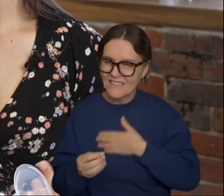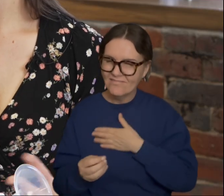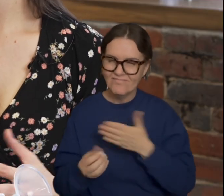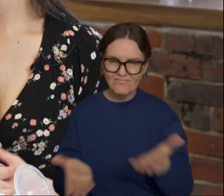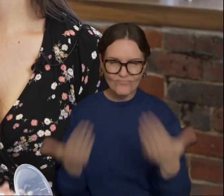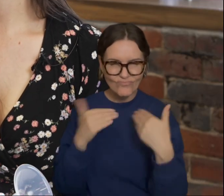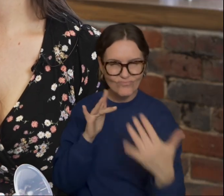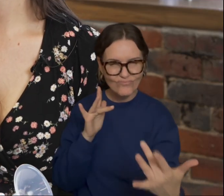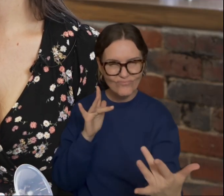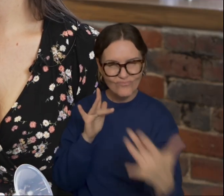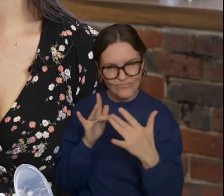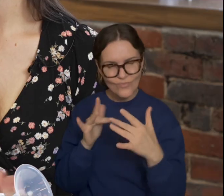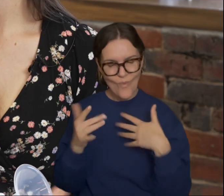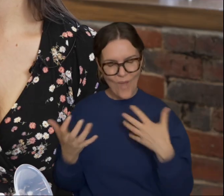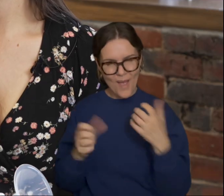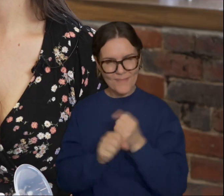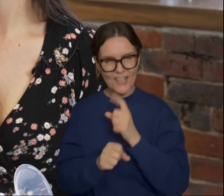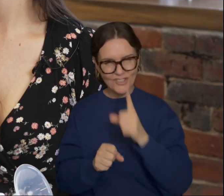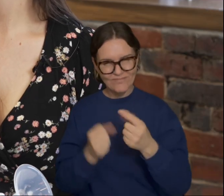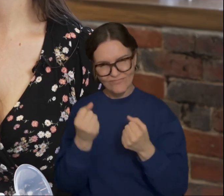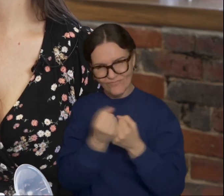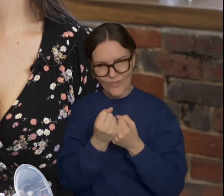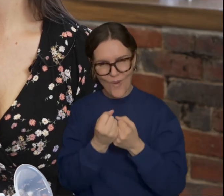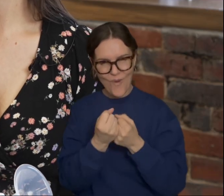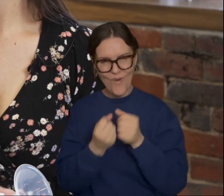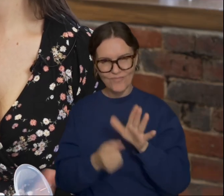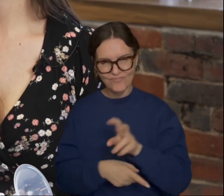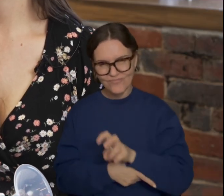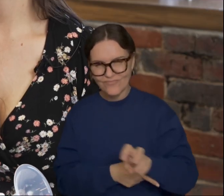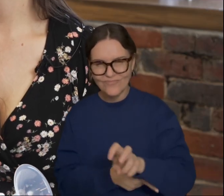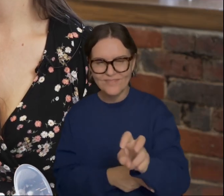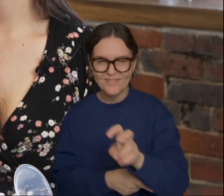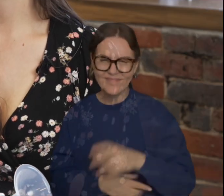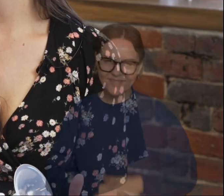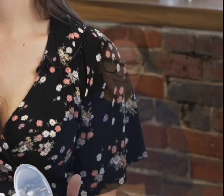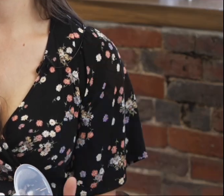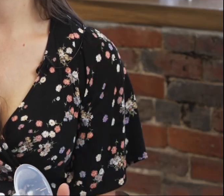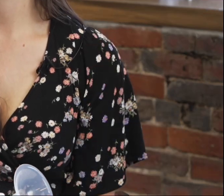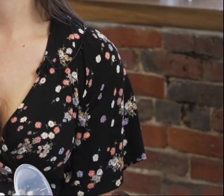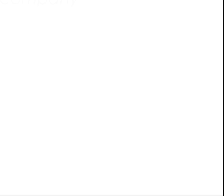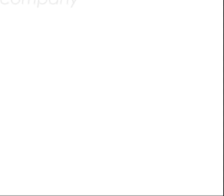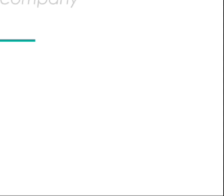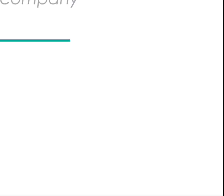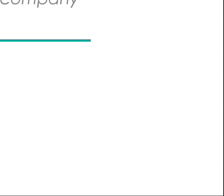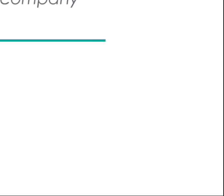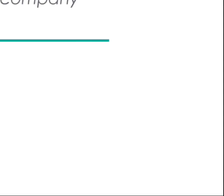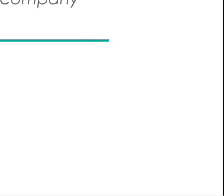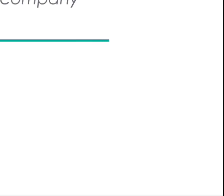please don't ever hesitate to reach out. Again, we really want to make sure you're supported through this entire journey.